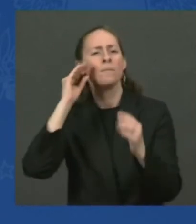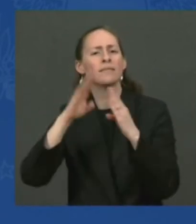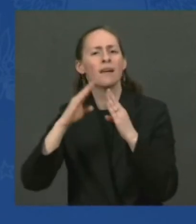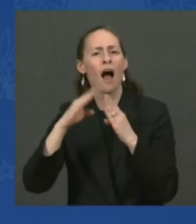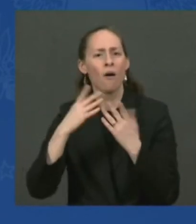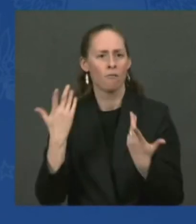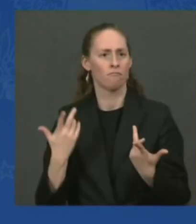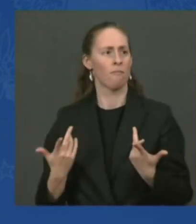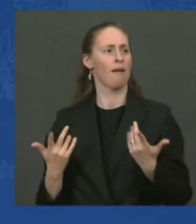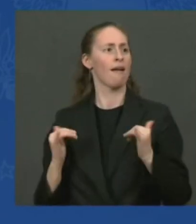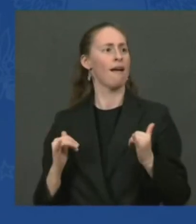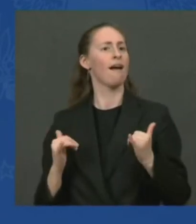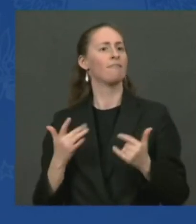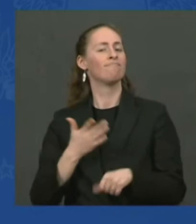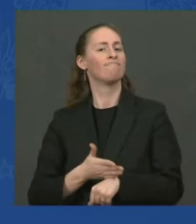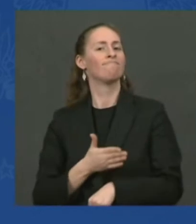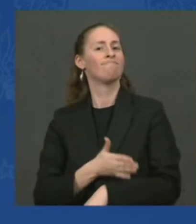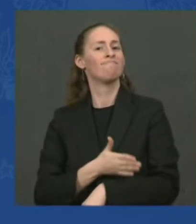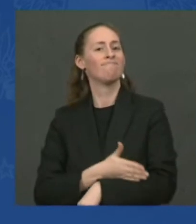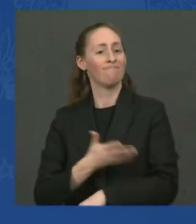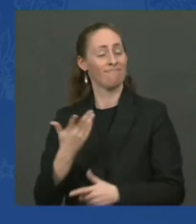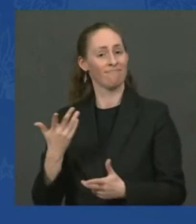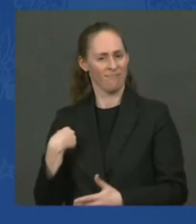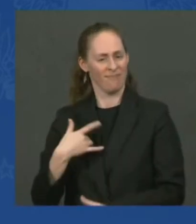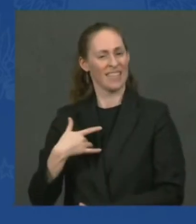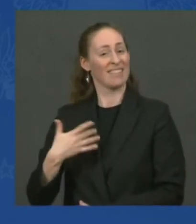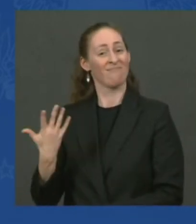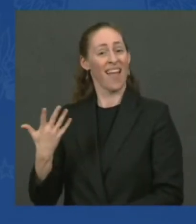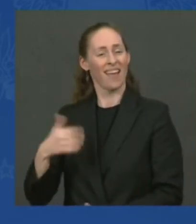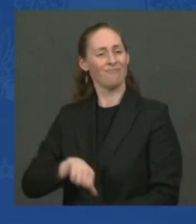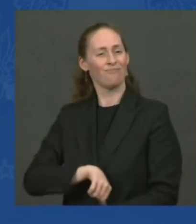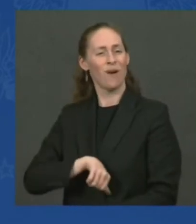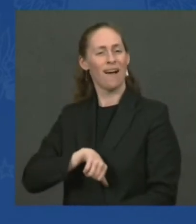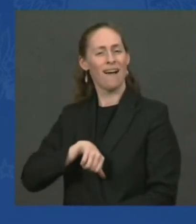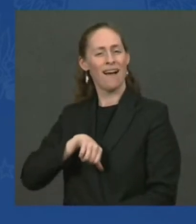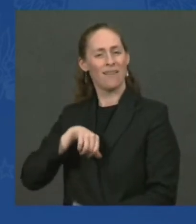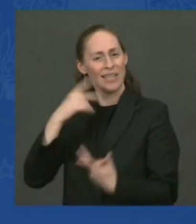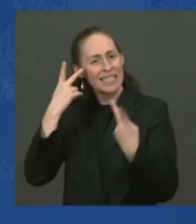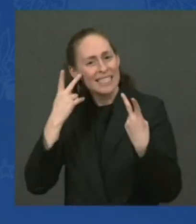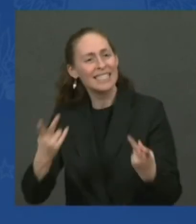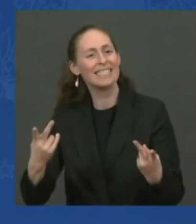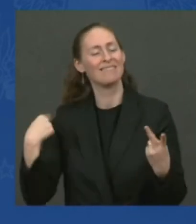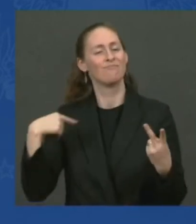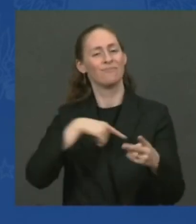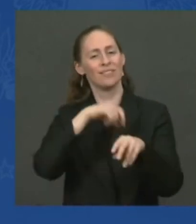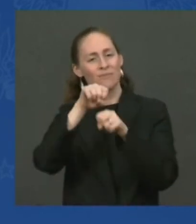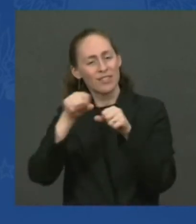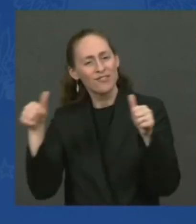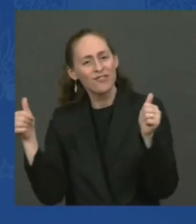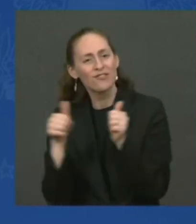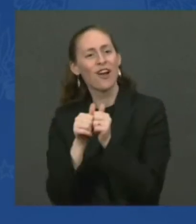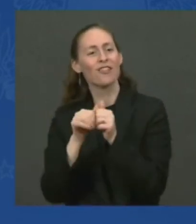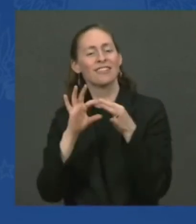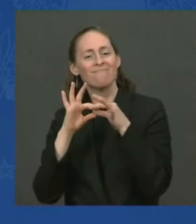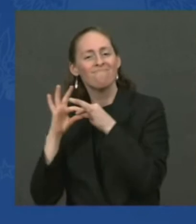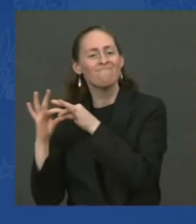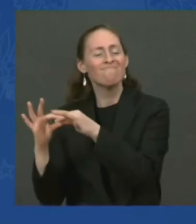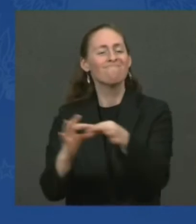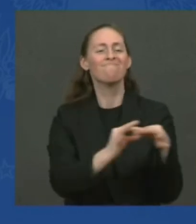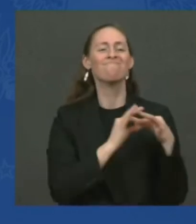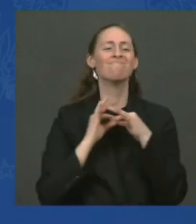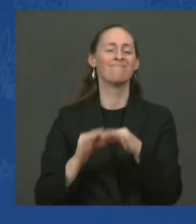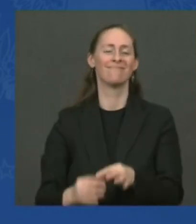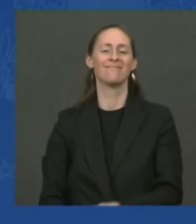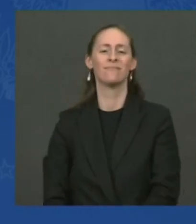Pride in what we can do together as the United States of America. Folks, you know, the same goes for my plan to build back better for the